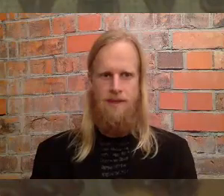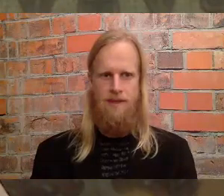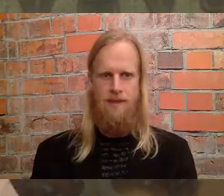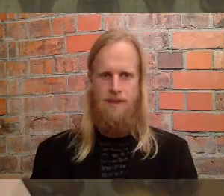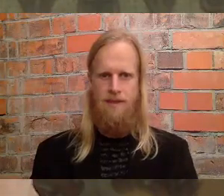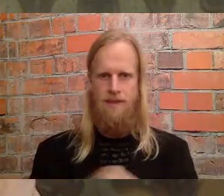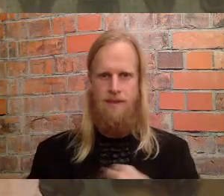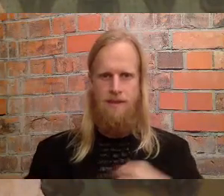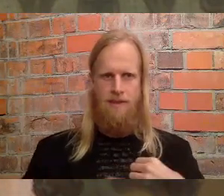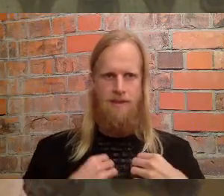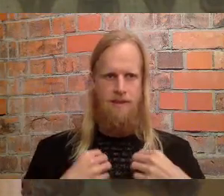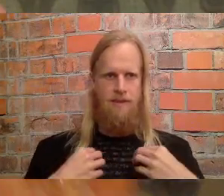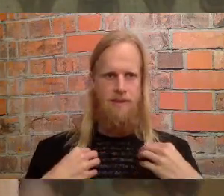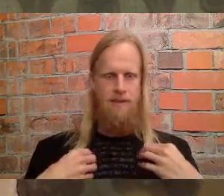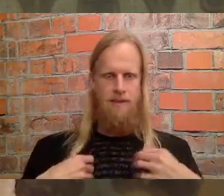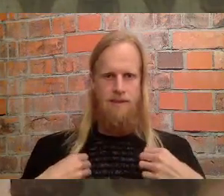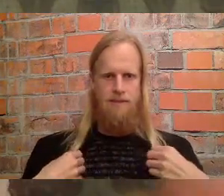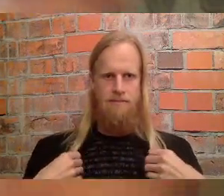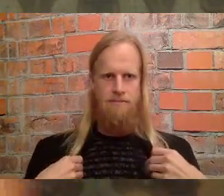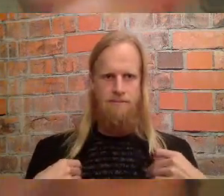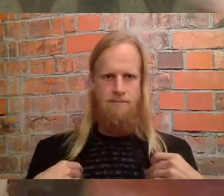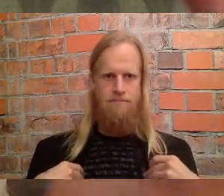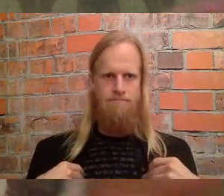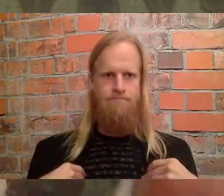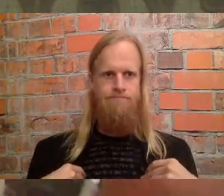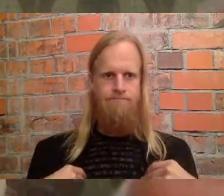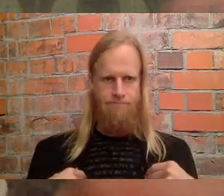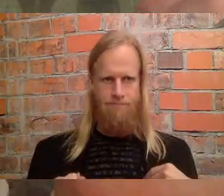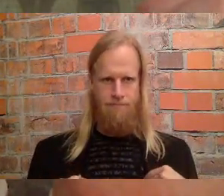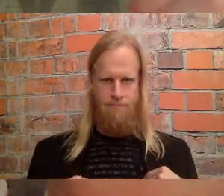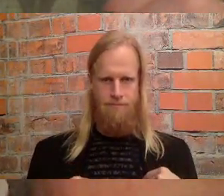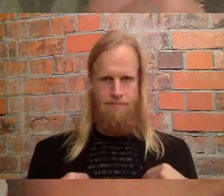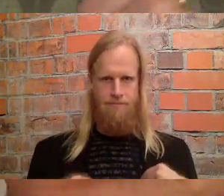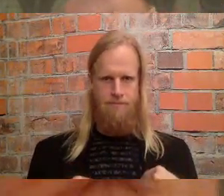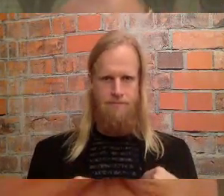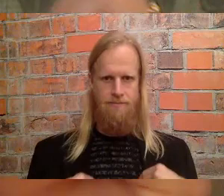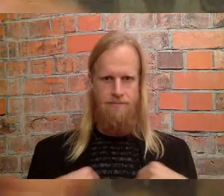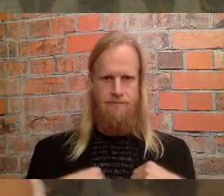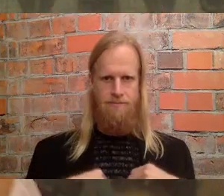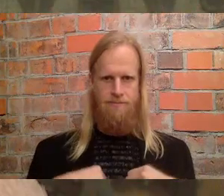Okay, so now you know, here's a way for me to listen.